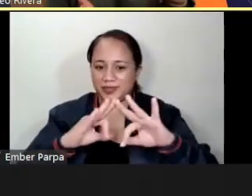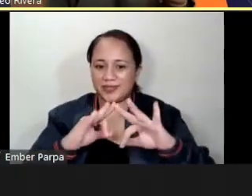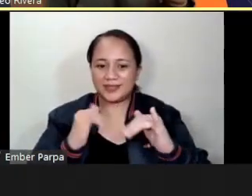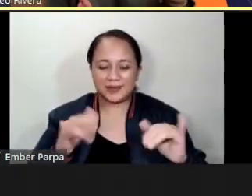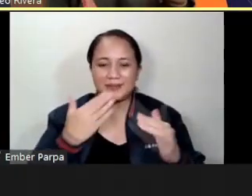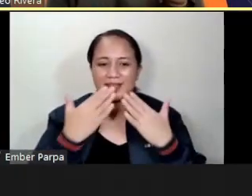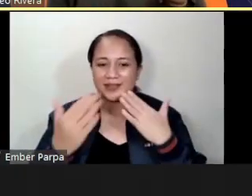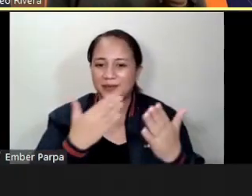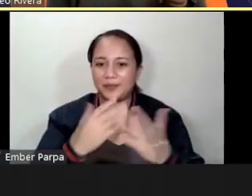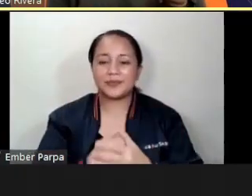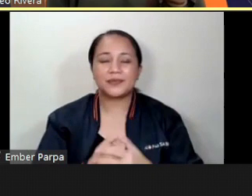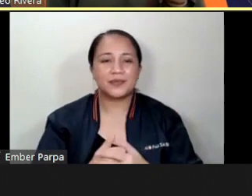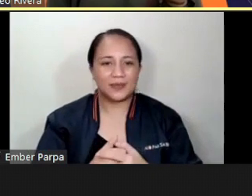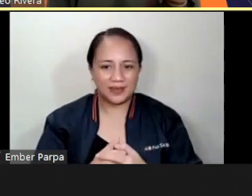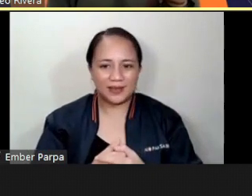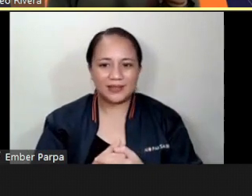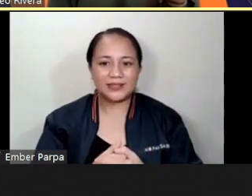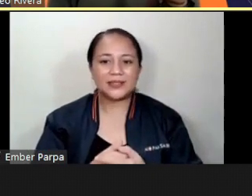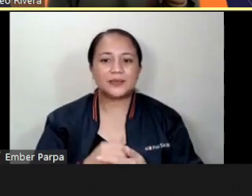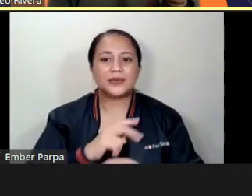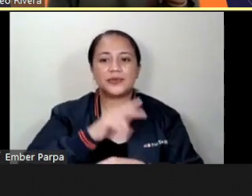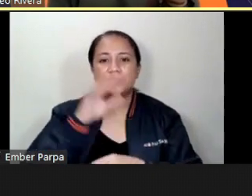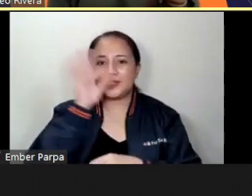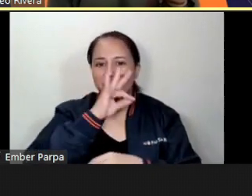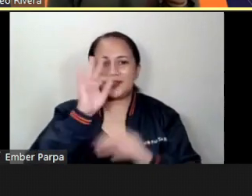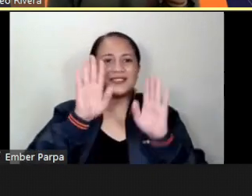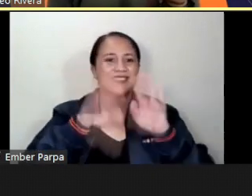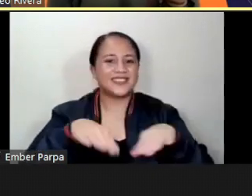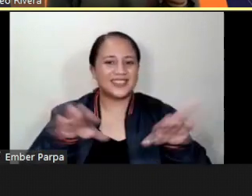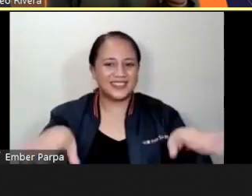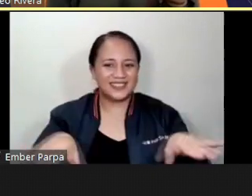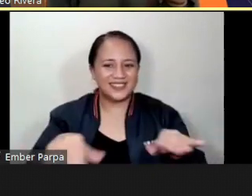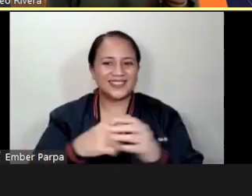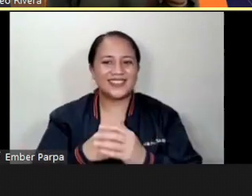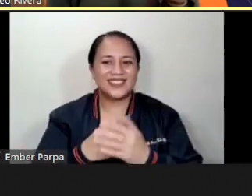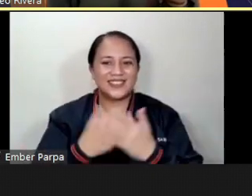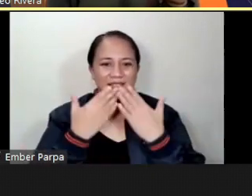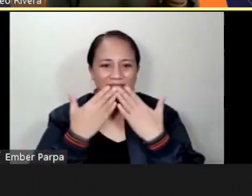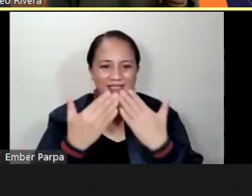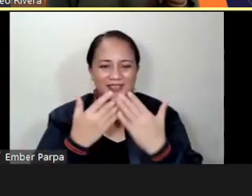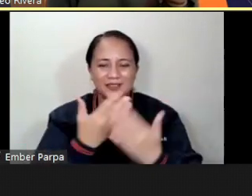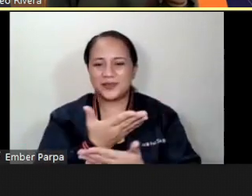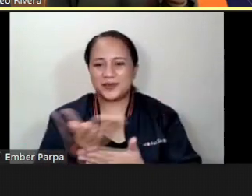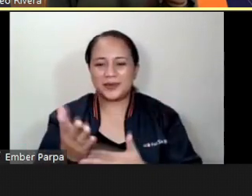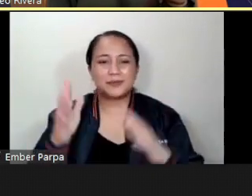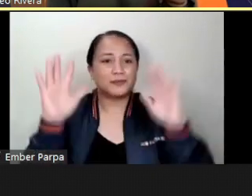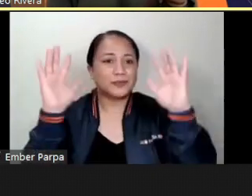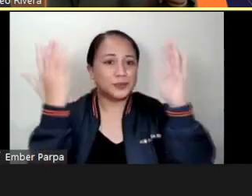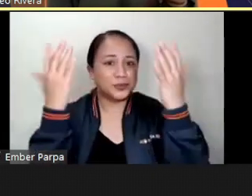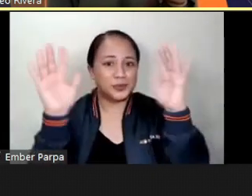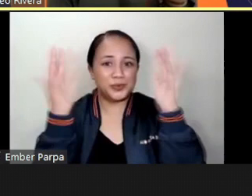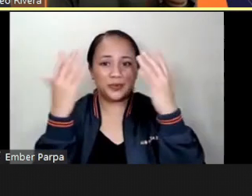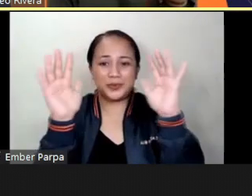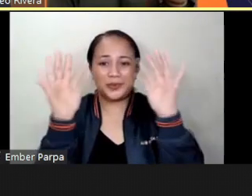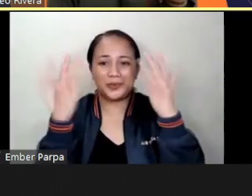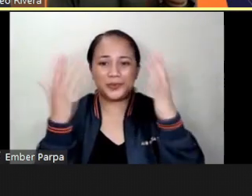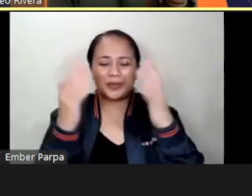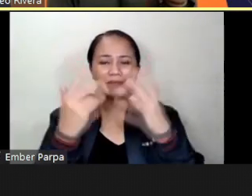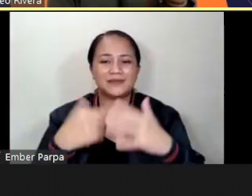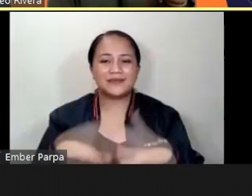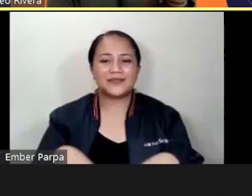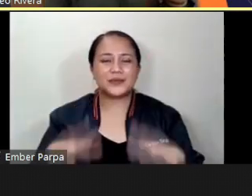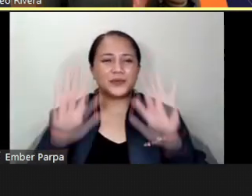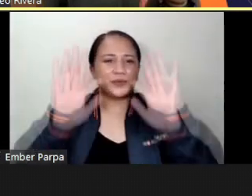And most of all, the Filipino children thank you. Mabuhay po kayong lahat. It has been